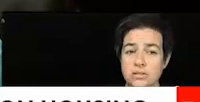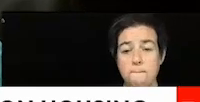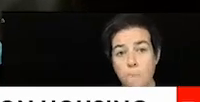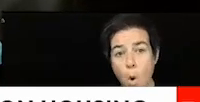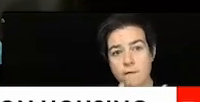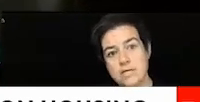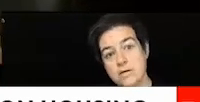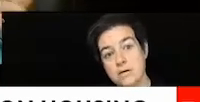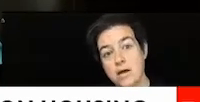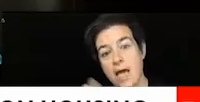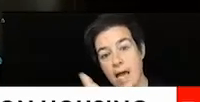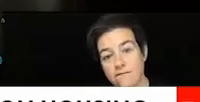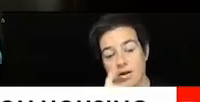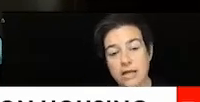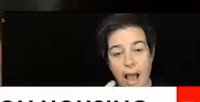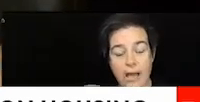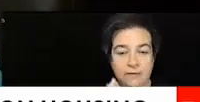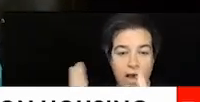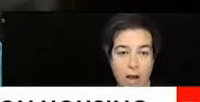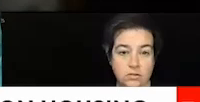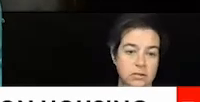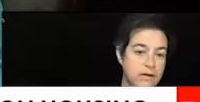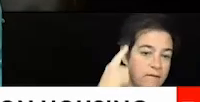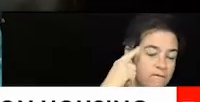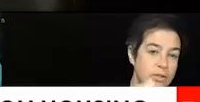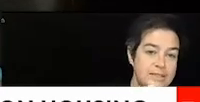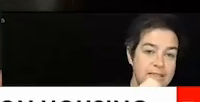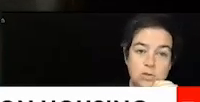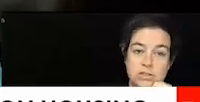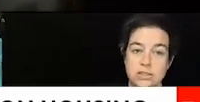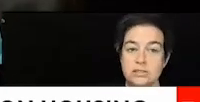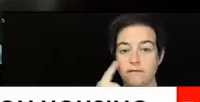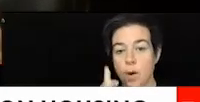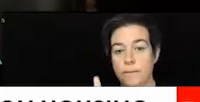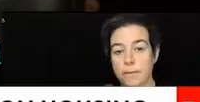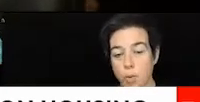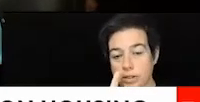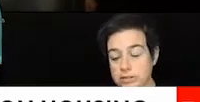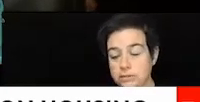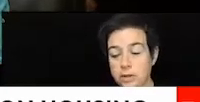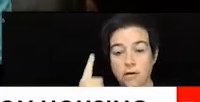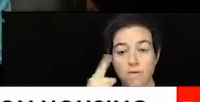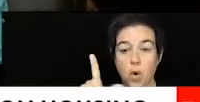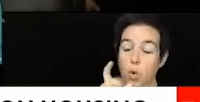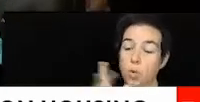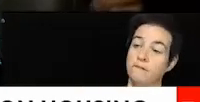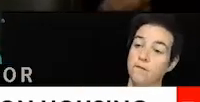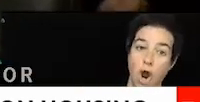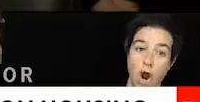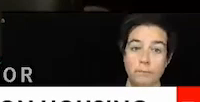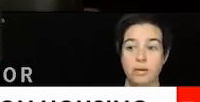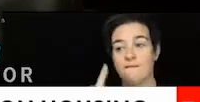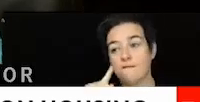kind of housing. Housing for seniors, housing for people with disabilities, housing for veterans, housing for families with